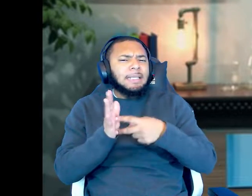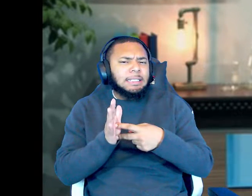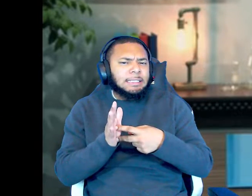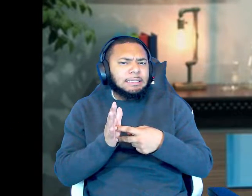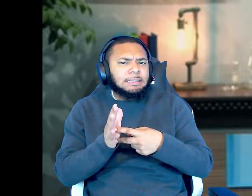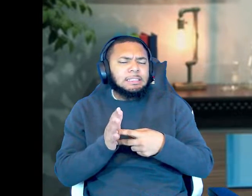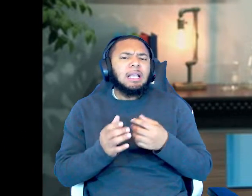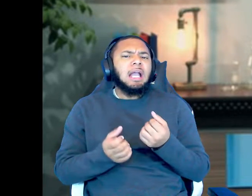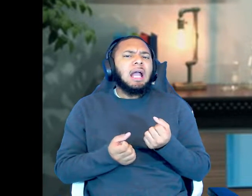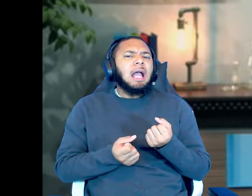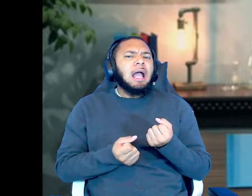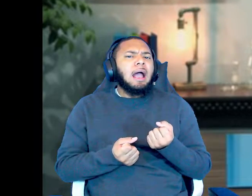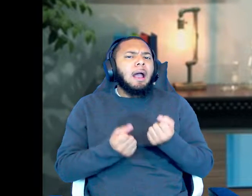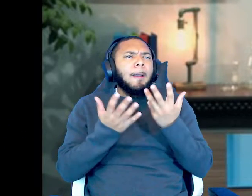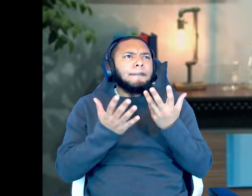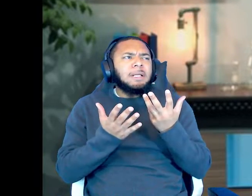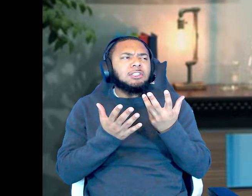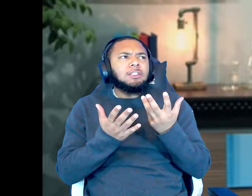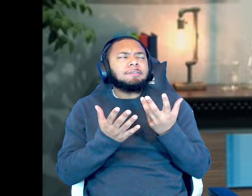much of that monthly